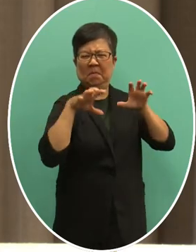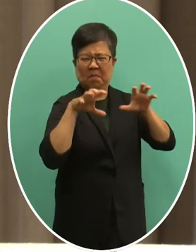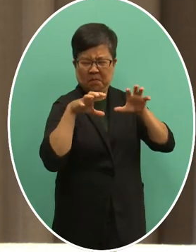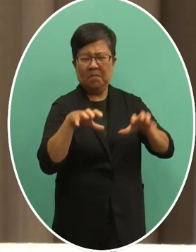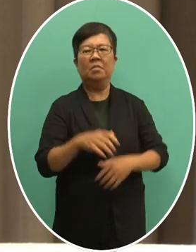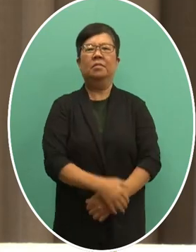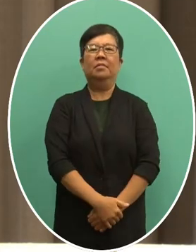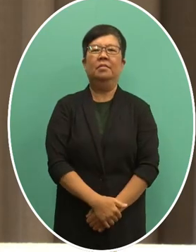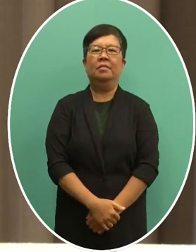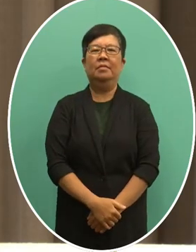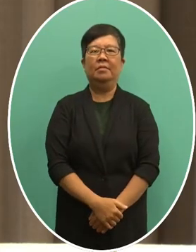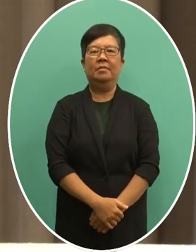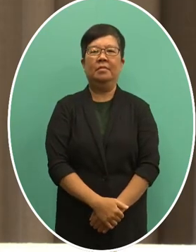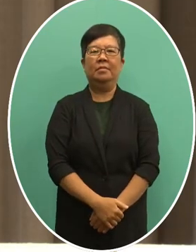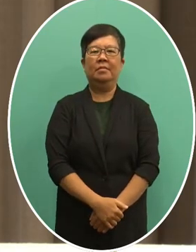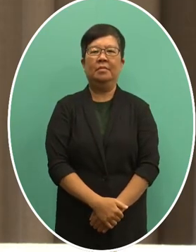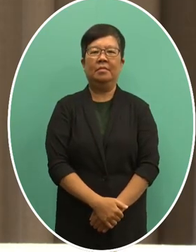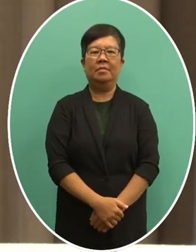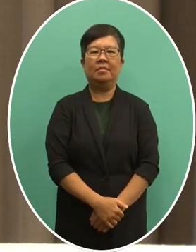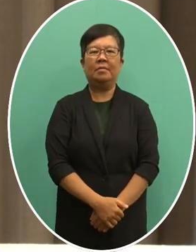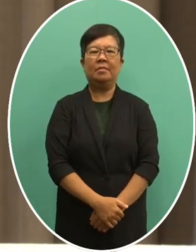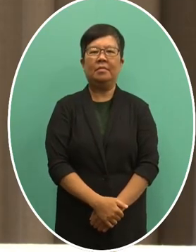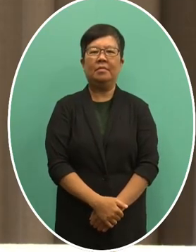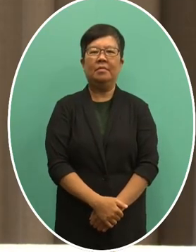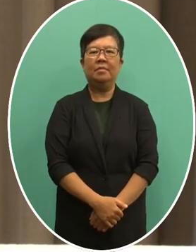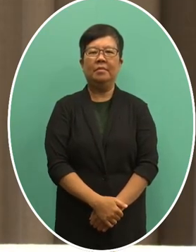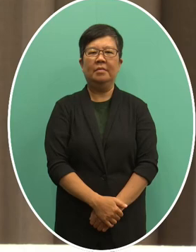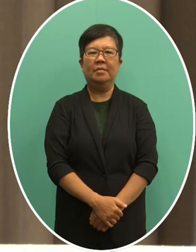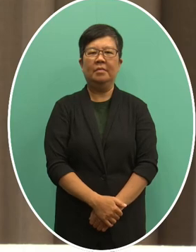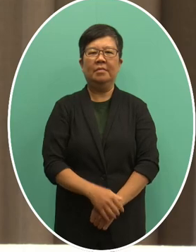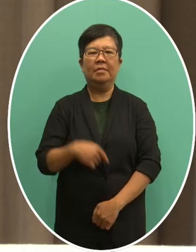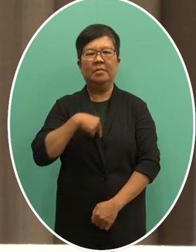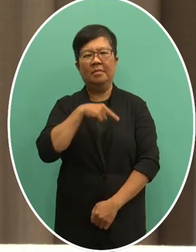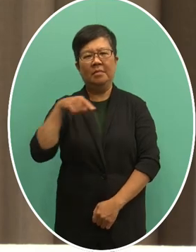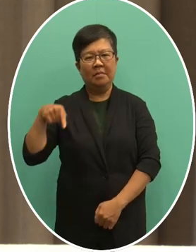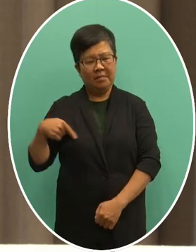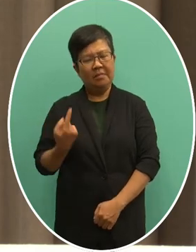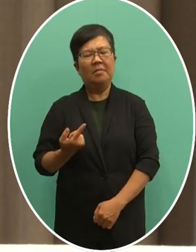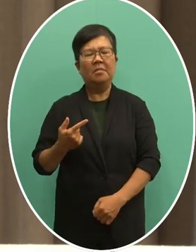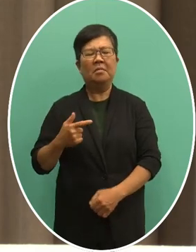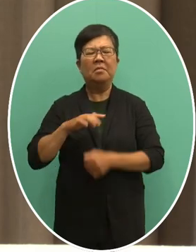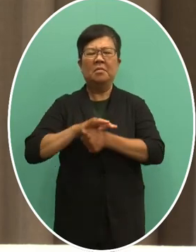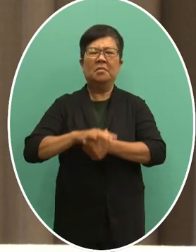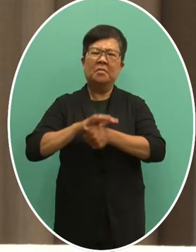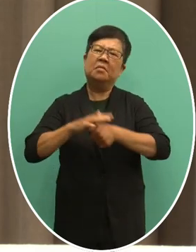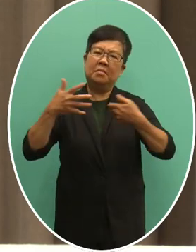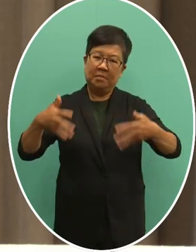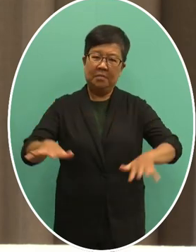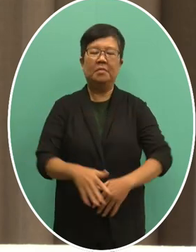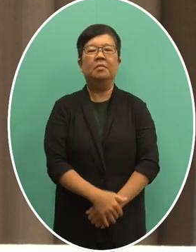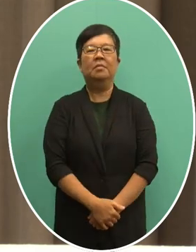intruding ourour IDZIt's kind of